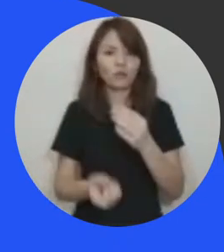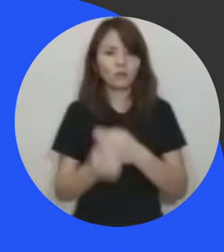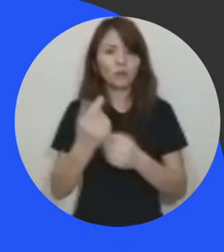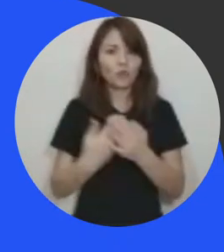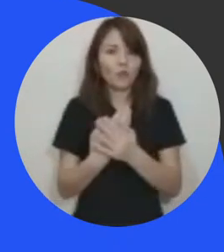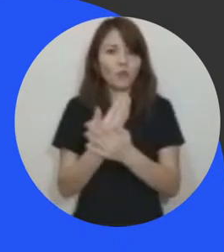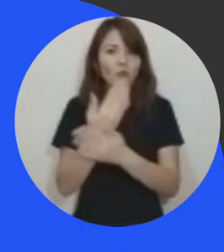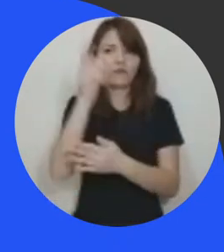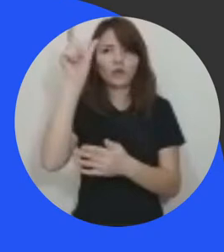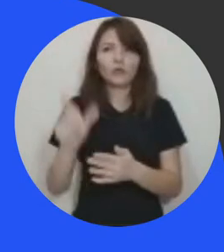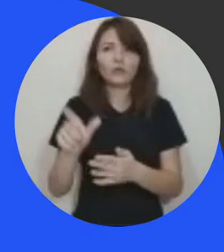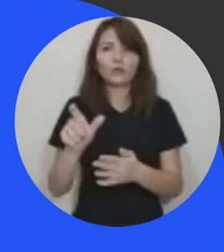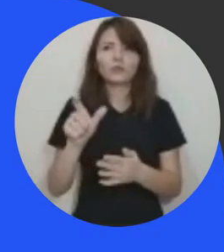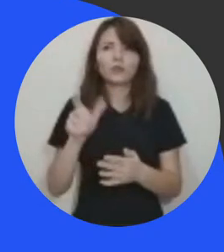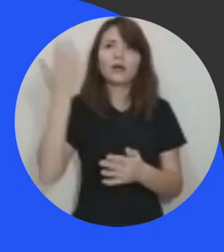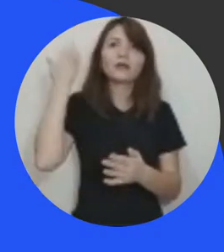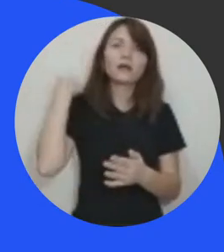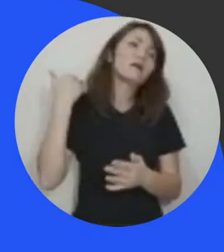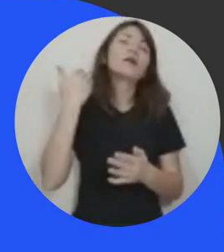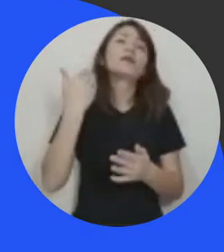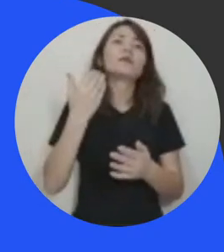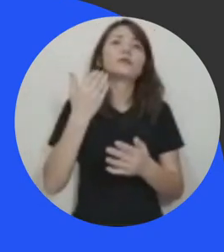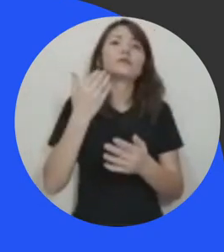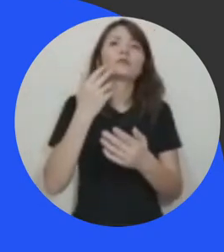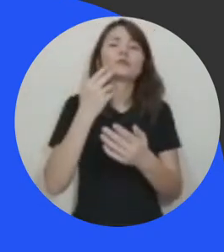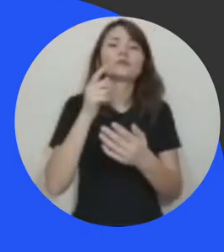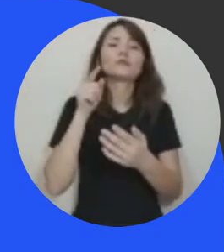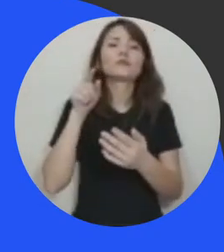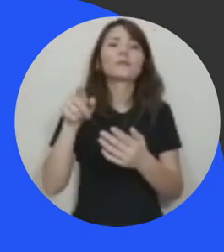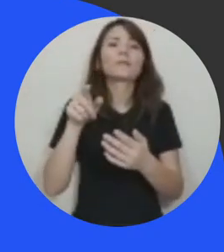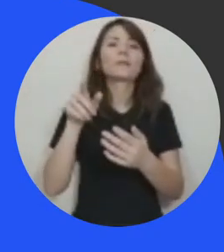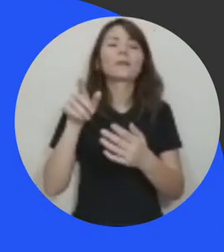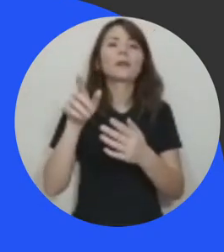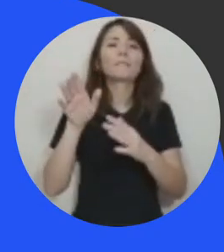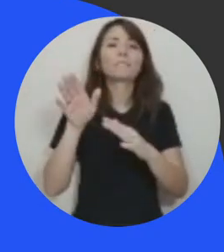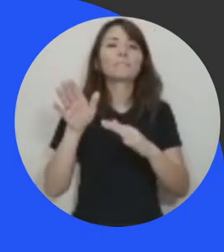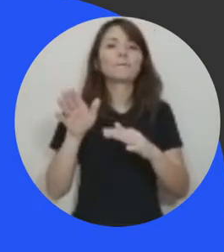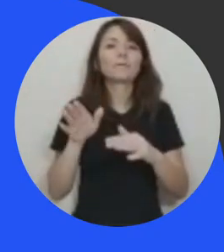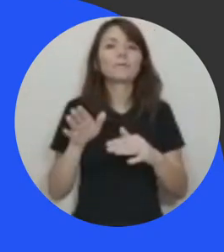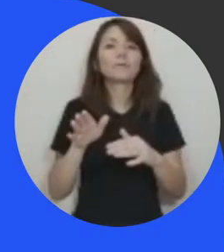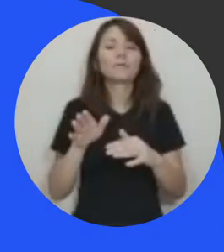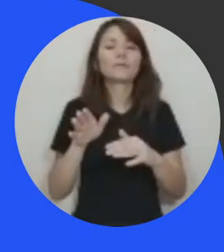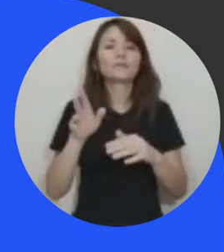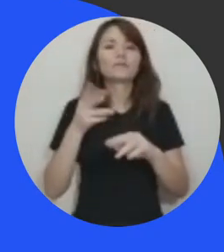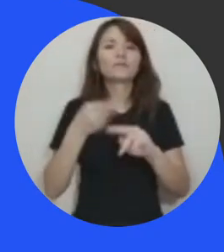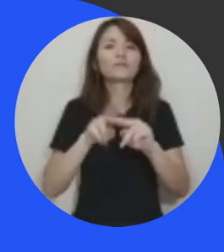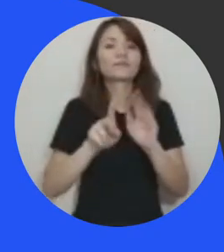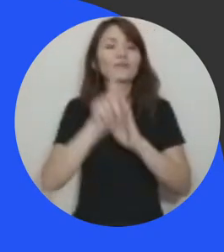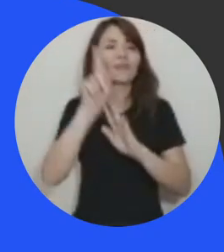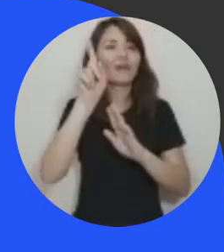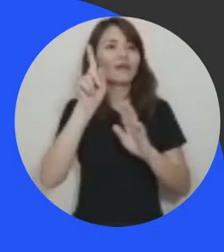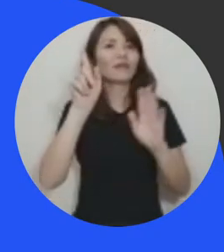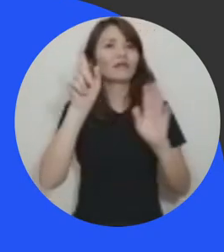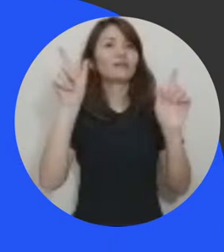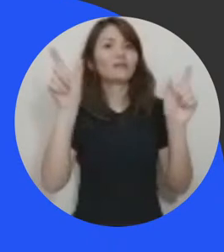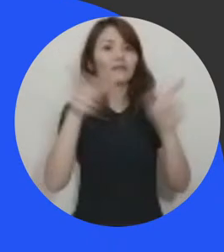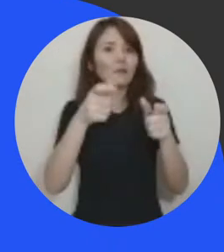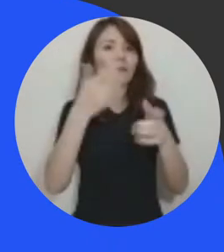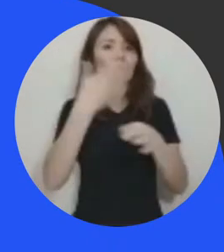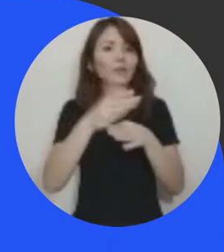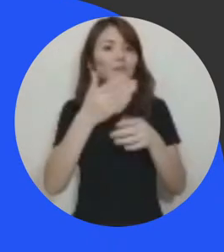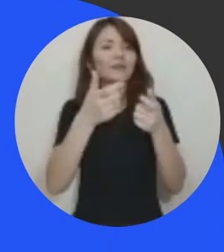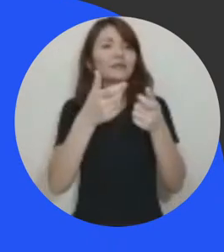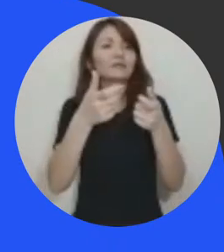arrived sort of after lockdown started to get eased. And that's interesting because that suggests that they were being